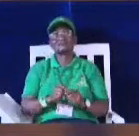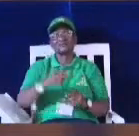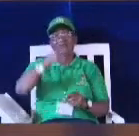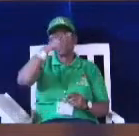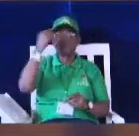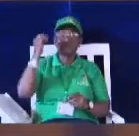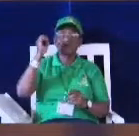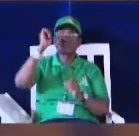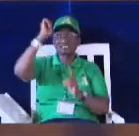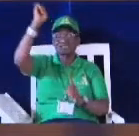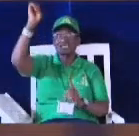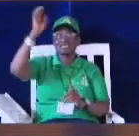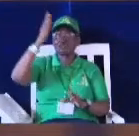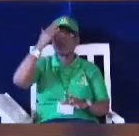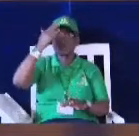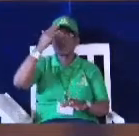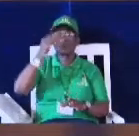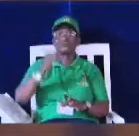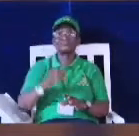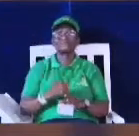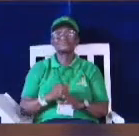because he knew